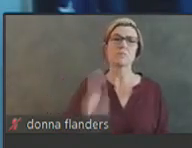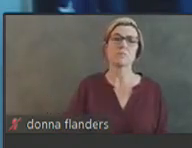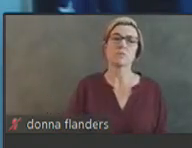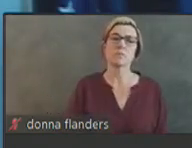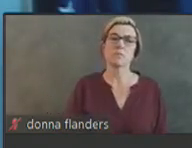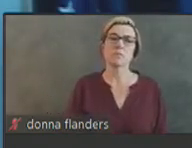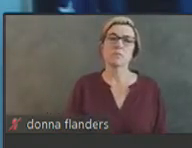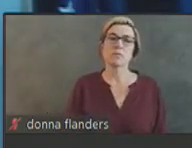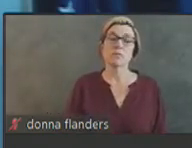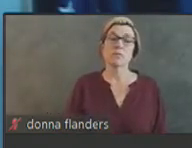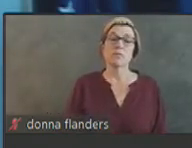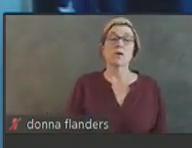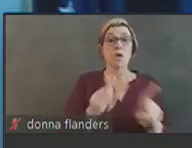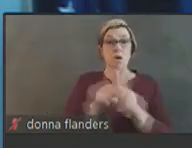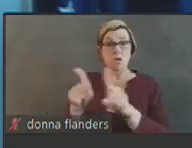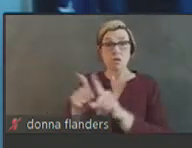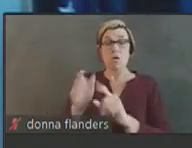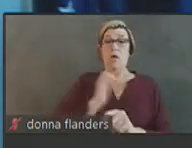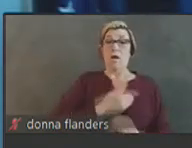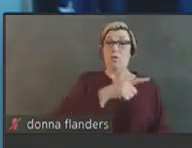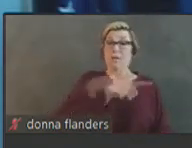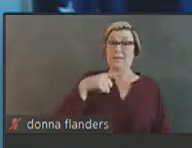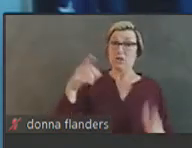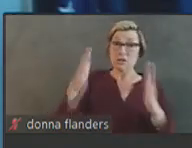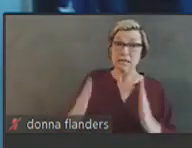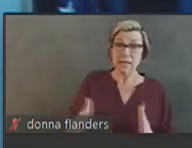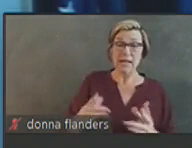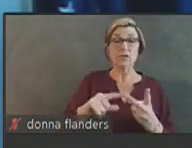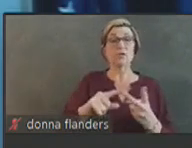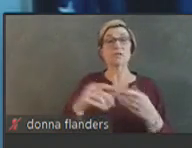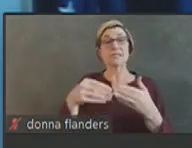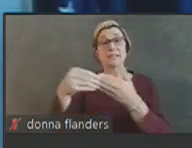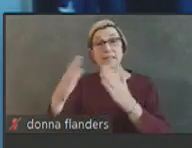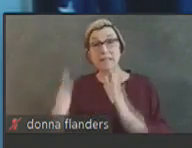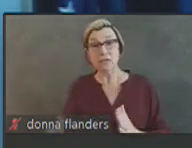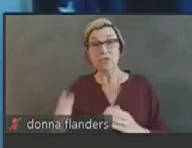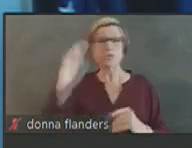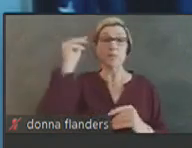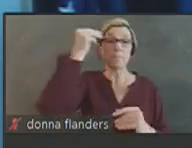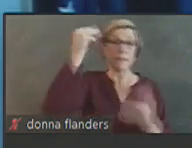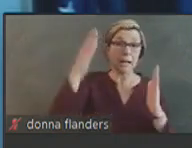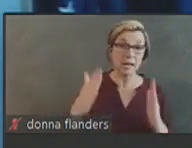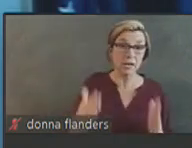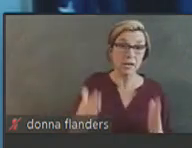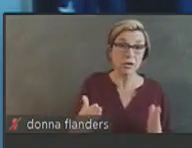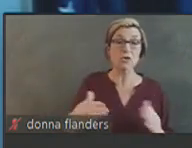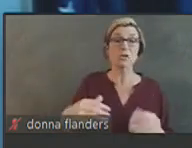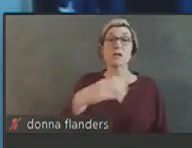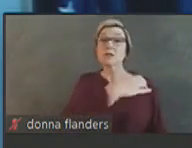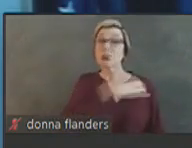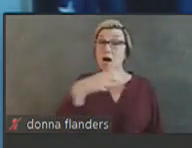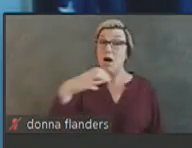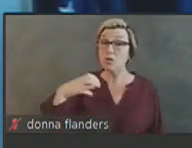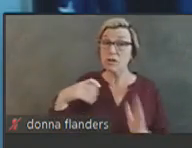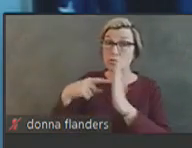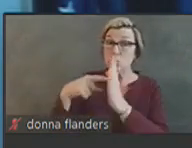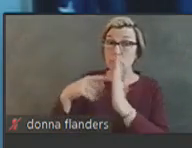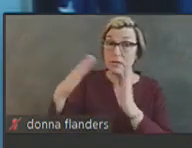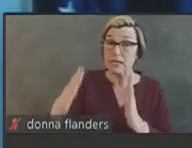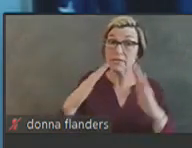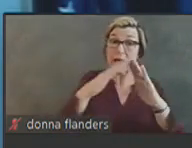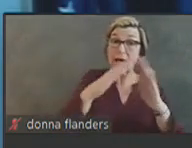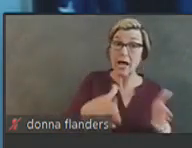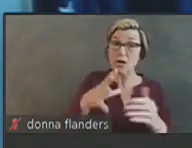our legislators, municipal leaders, our congressional members in the House and the